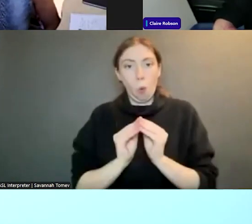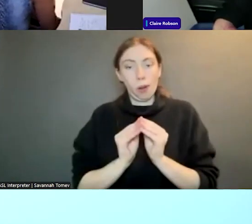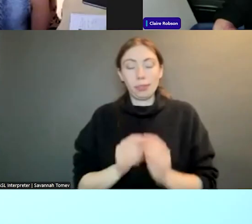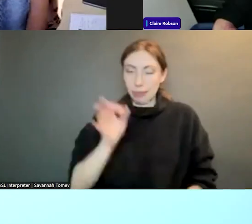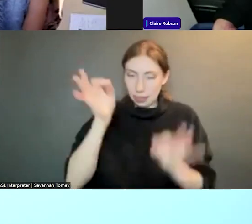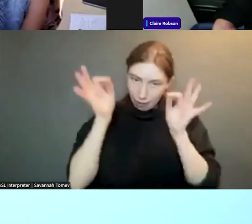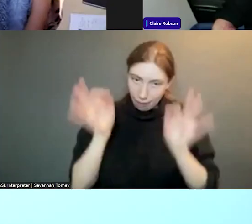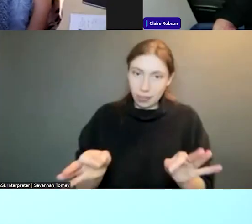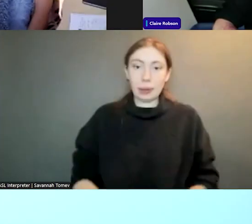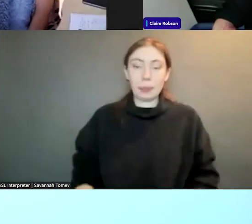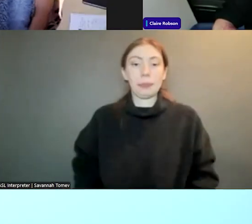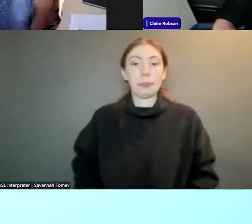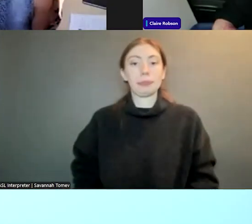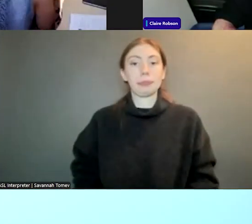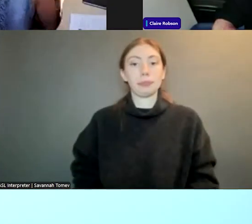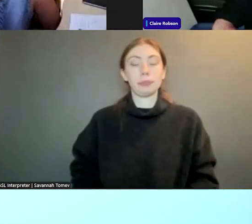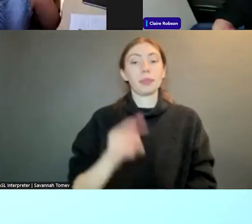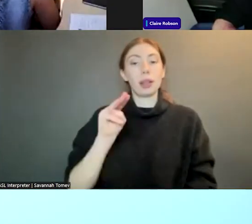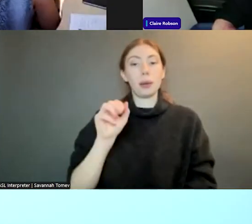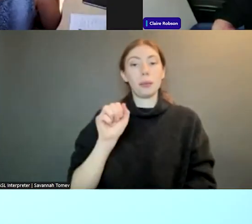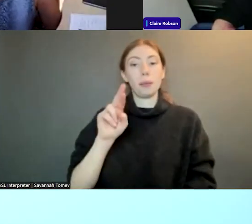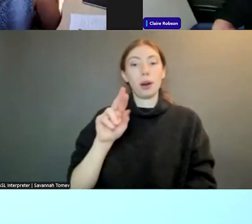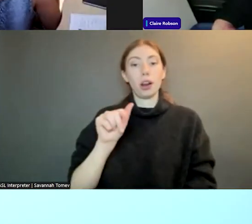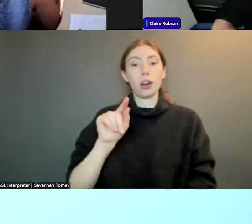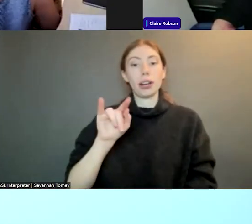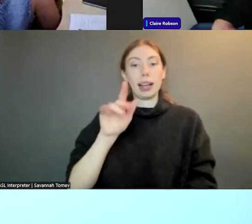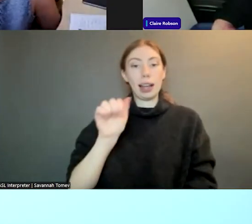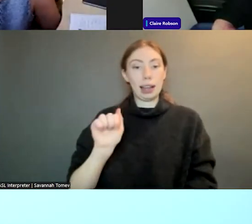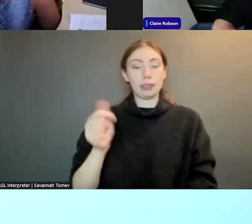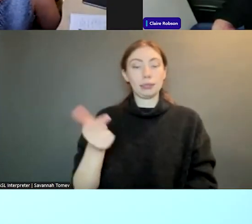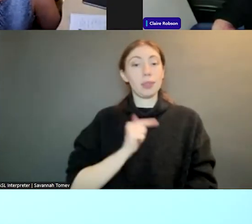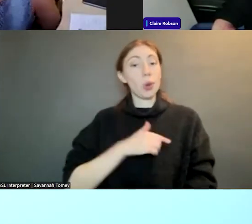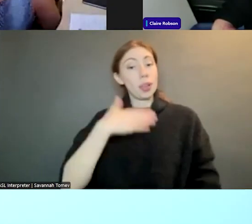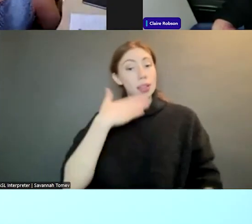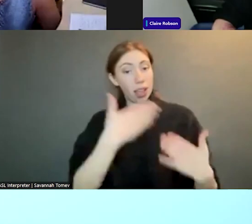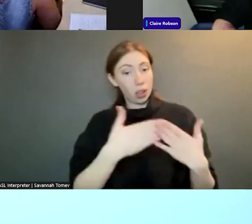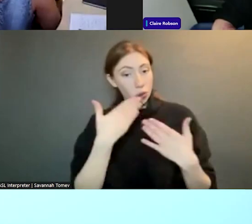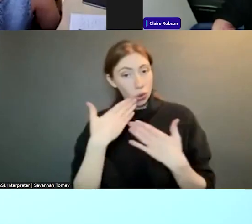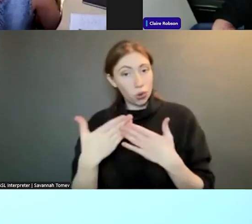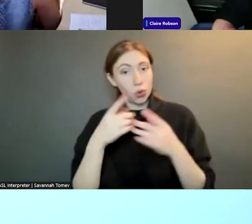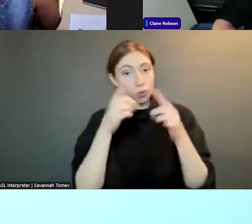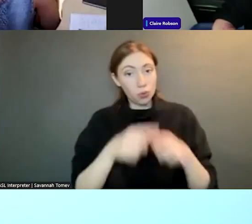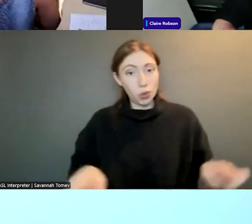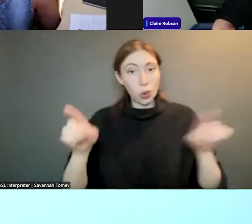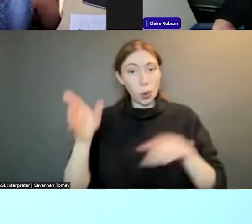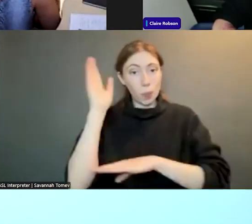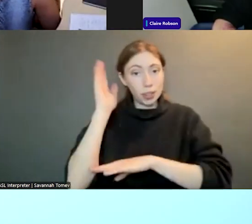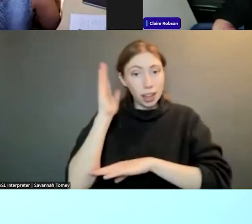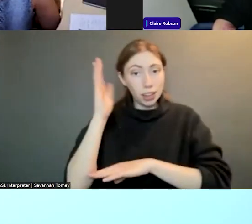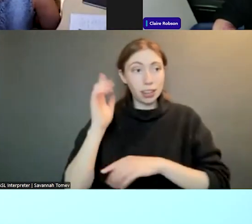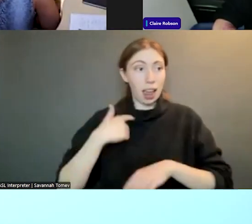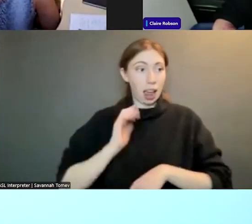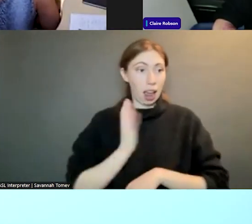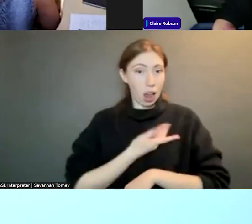That's all the time that we have for today. I want to say thank you again to our presenters, Dr. Gloria Gutman, Dr.